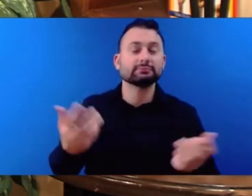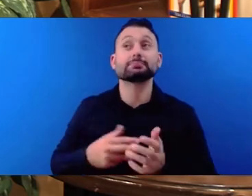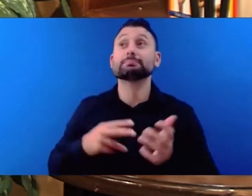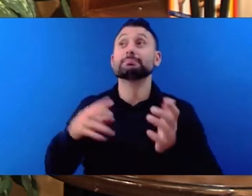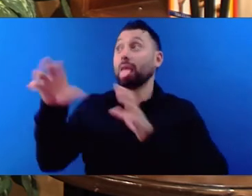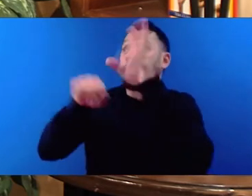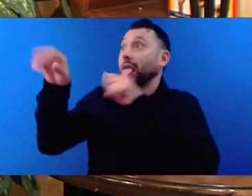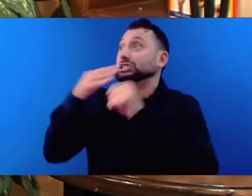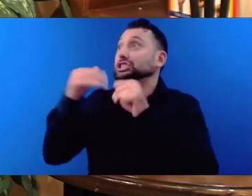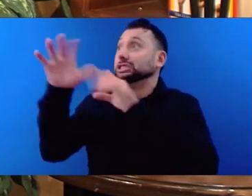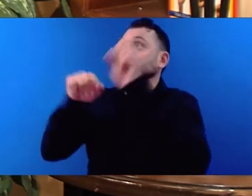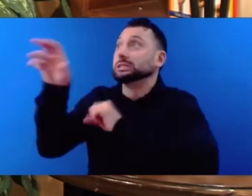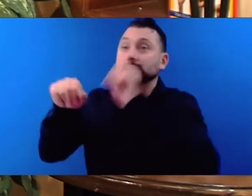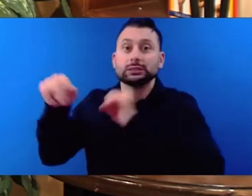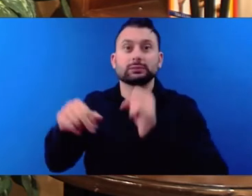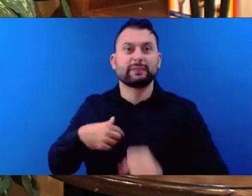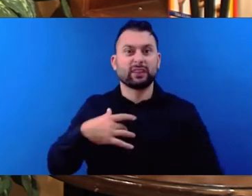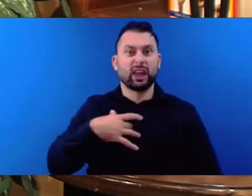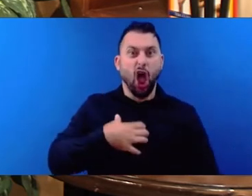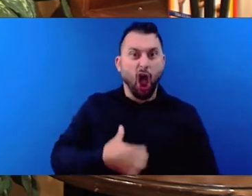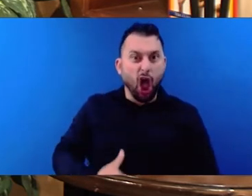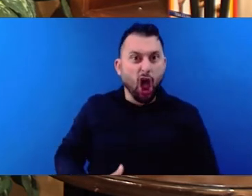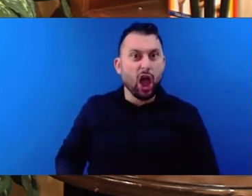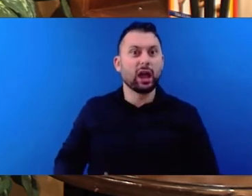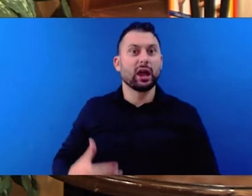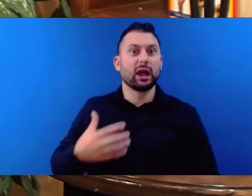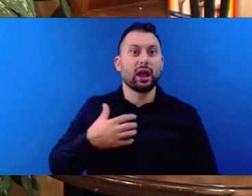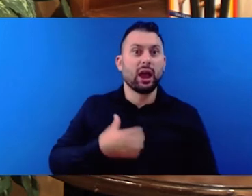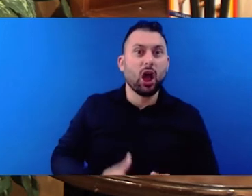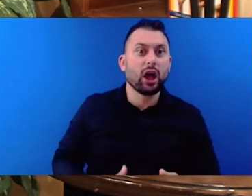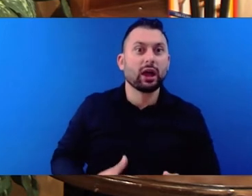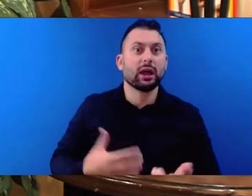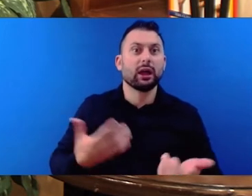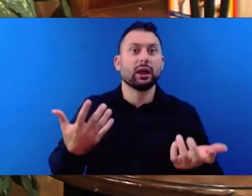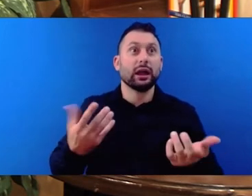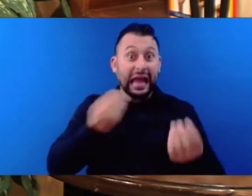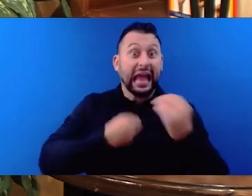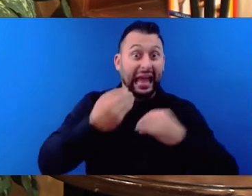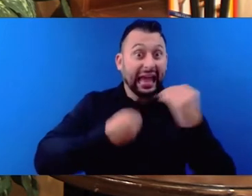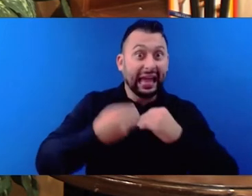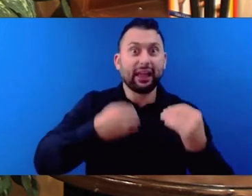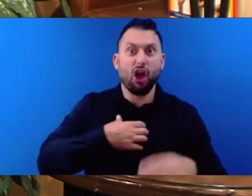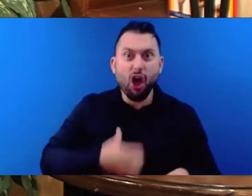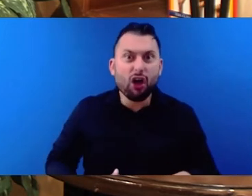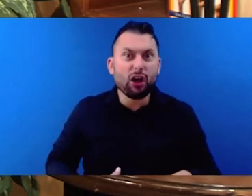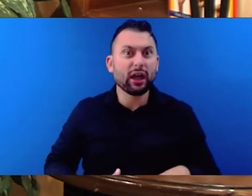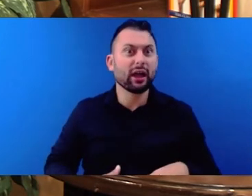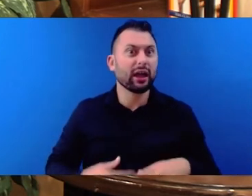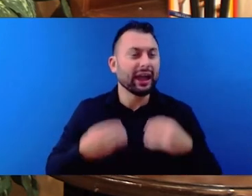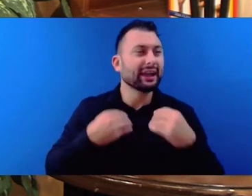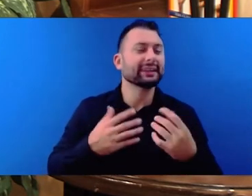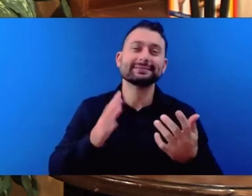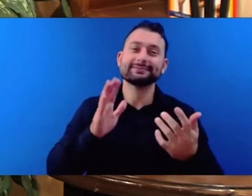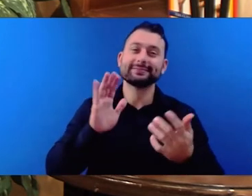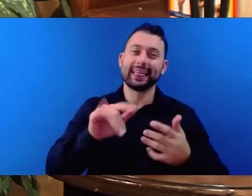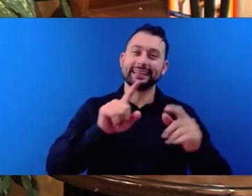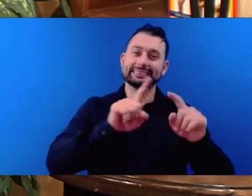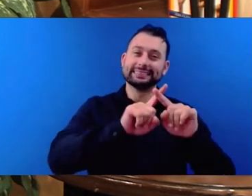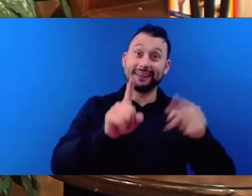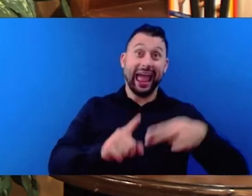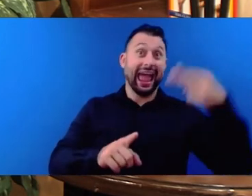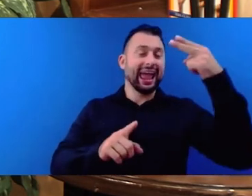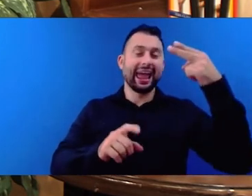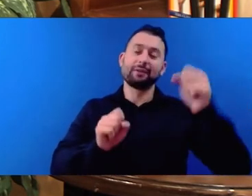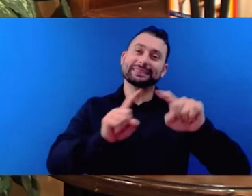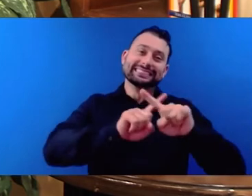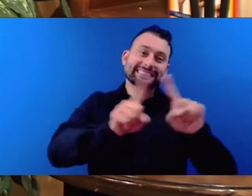you eat a little, a few minutes later, you're still feeling hungry. So those are three big symptoms that can kind of tell us, should we